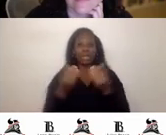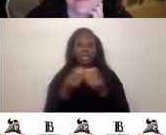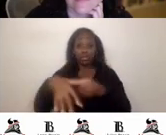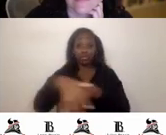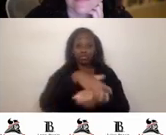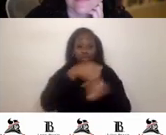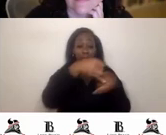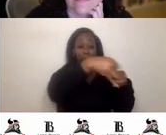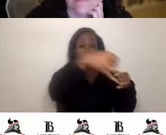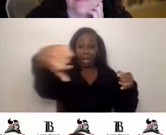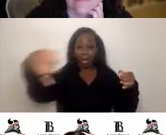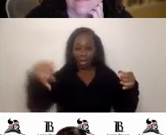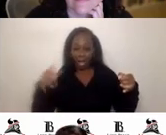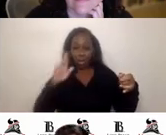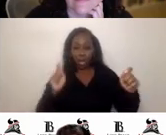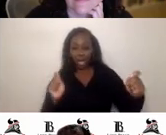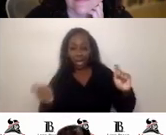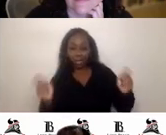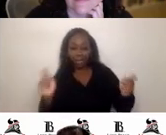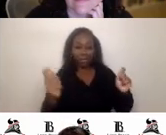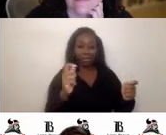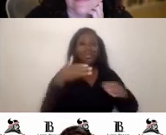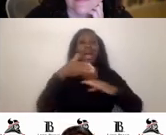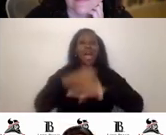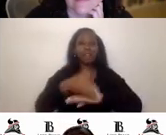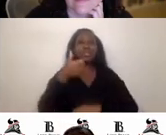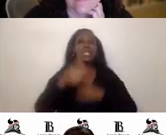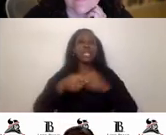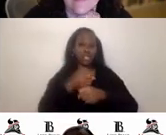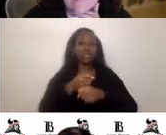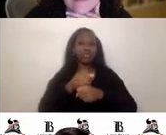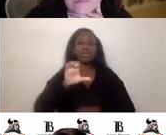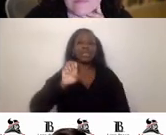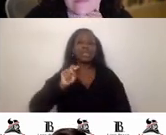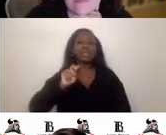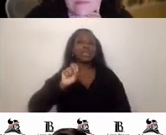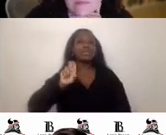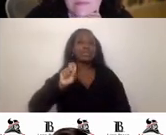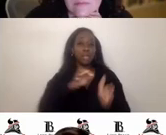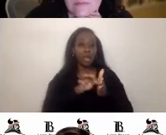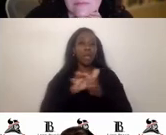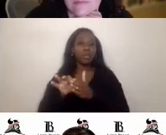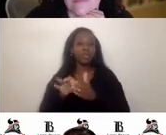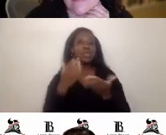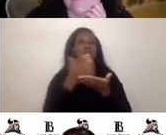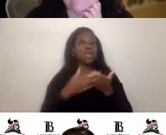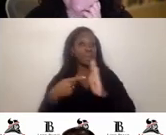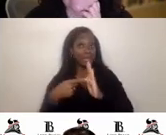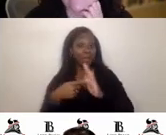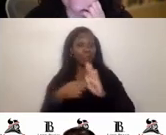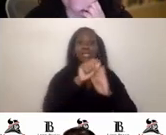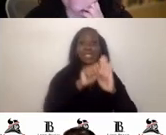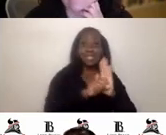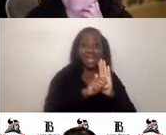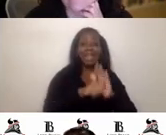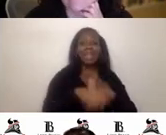Census. Some of the most well-known examples are our state congressional and legislative districts. And here in California, those